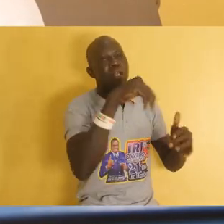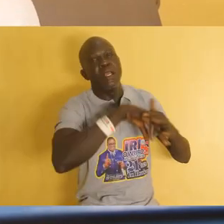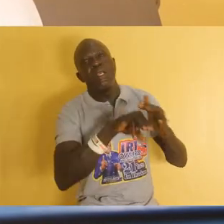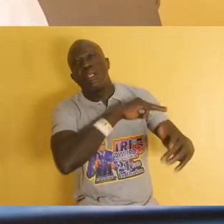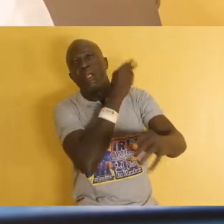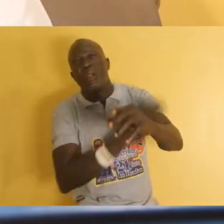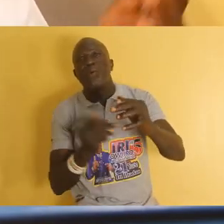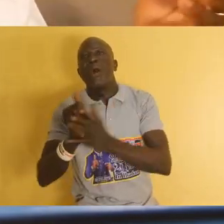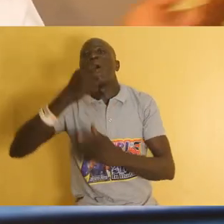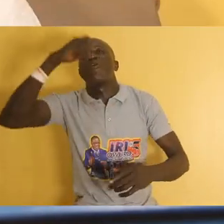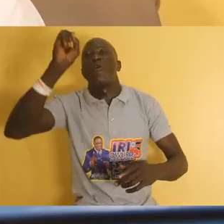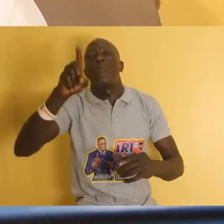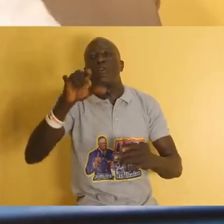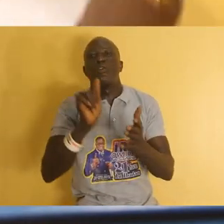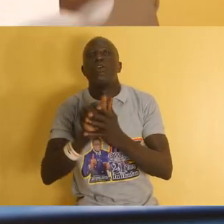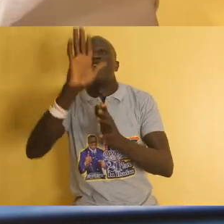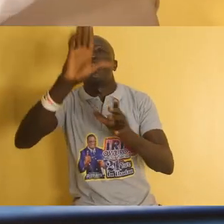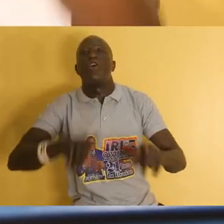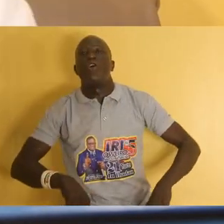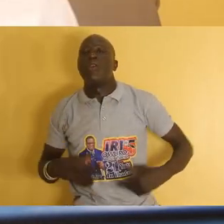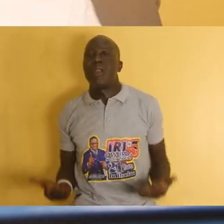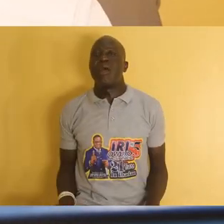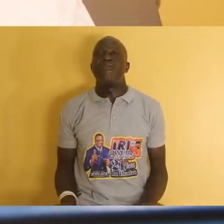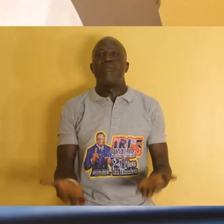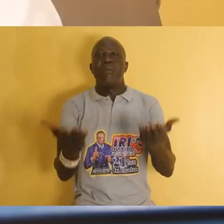Yaka. Mok Pasene. Aye, Randy J.